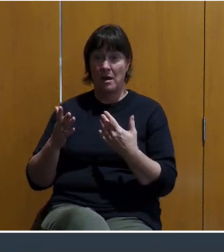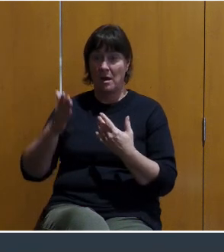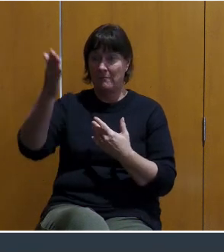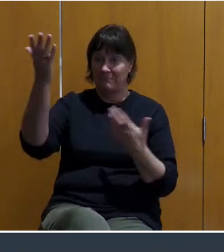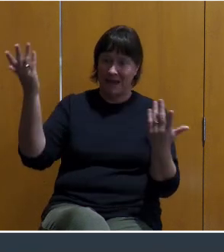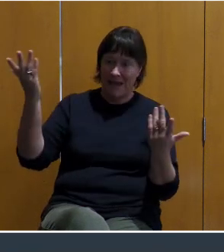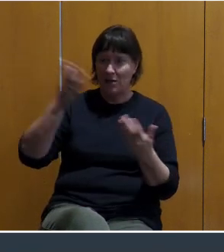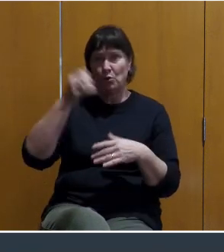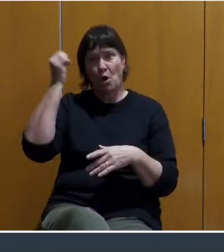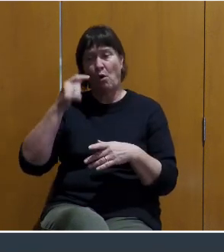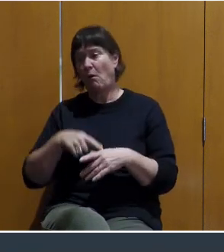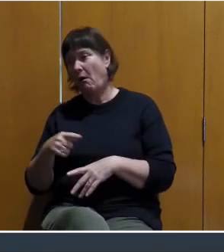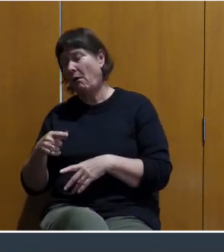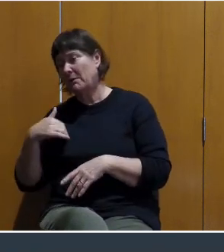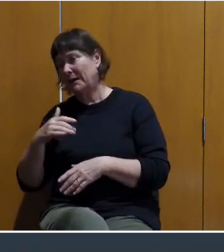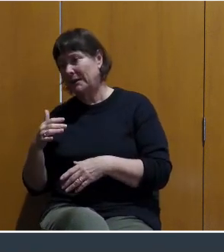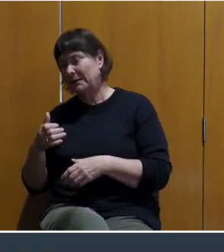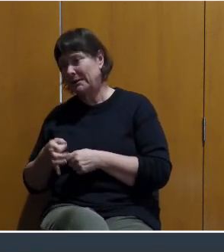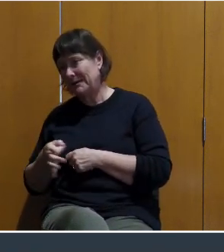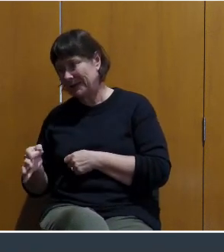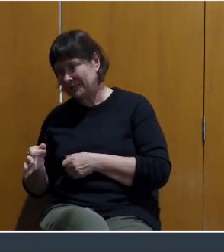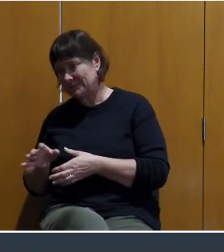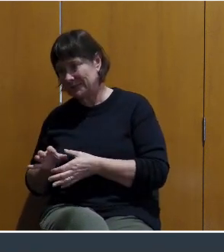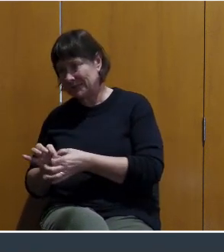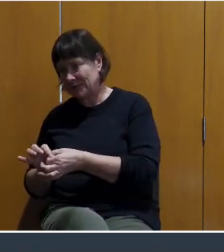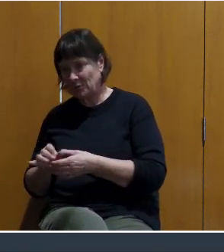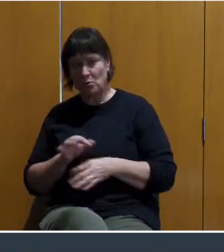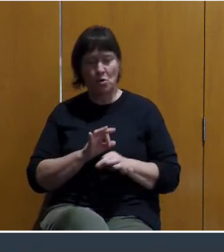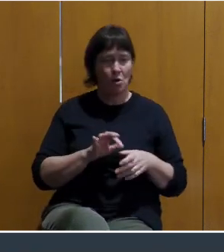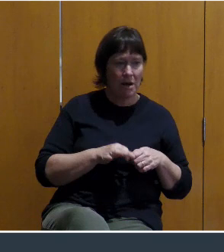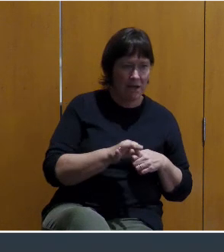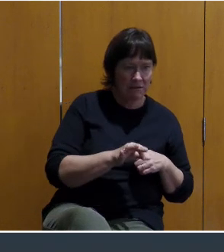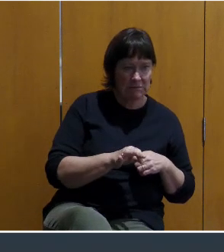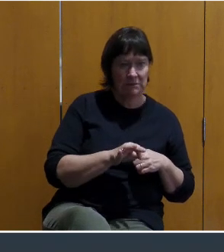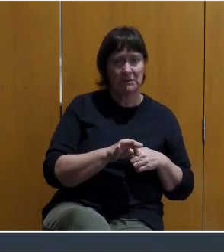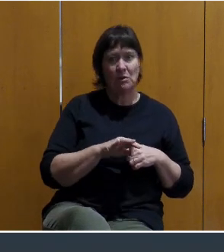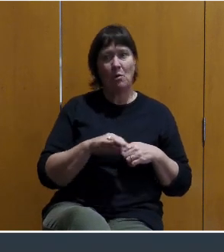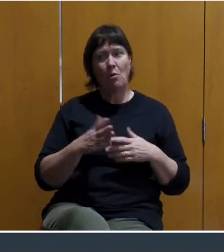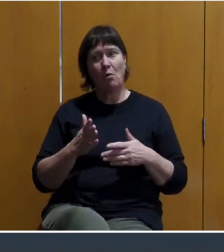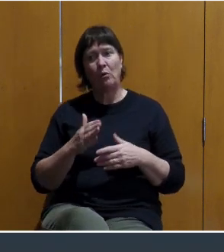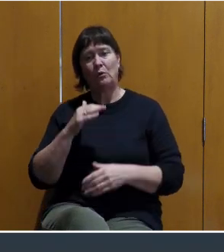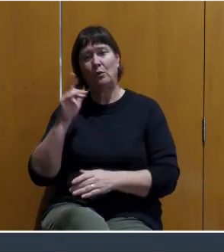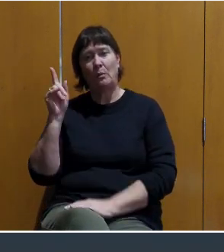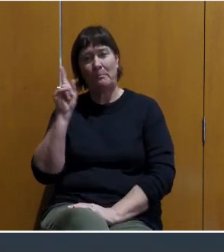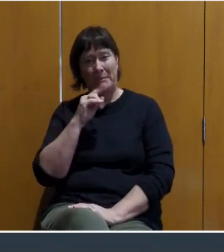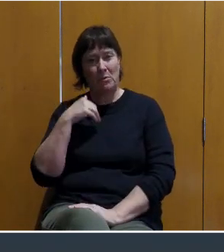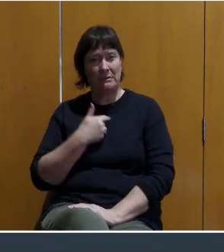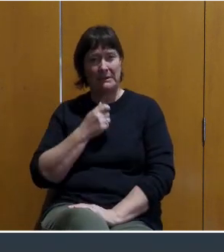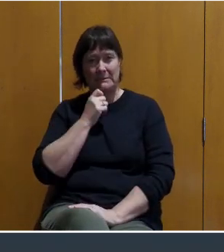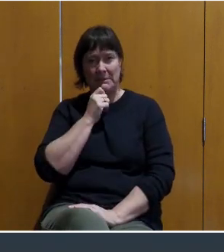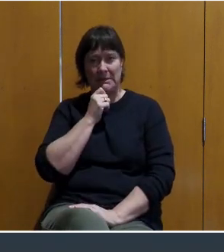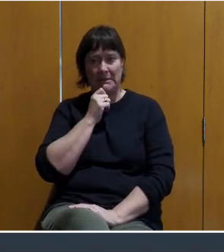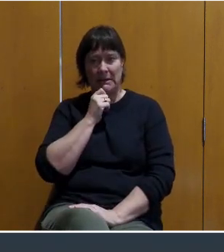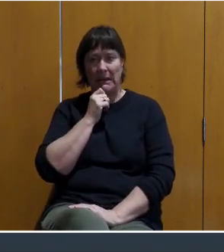and the off-leash area? Or do we rely on the human in that equation to capture the attention